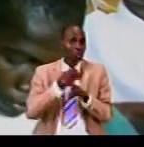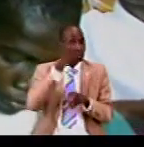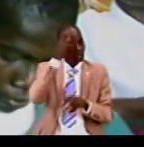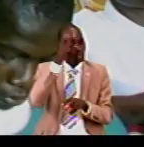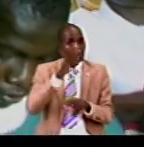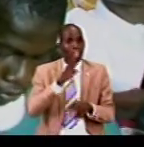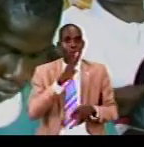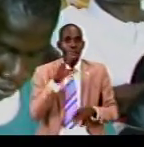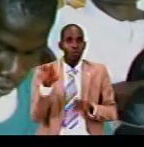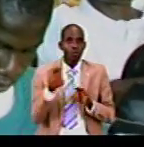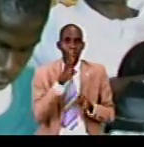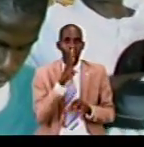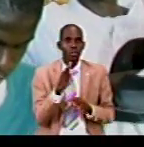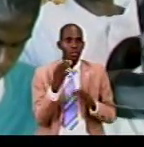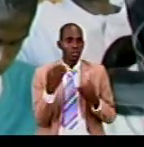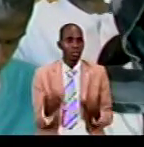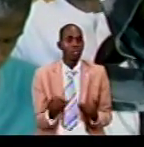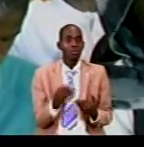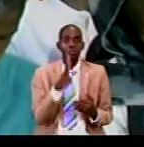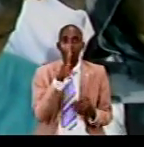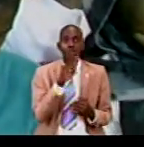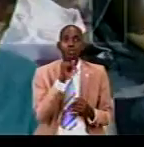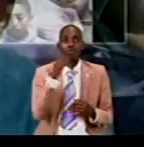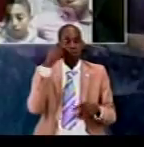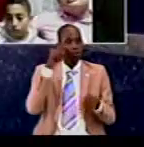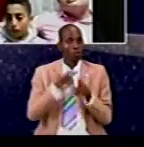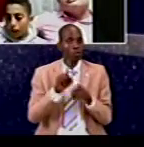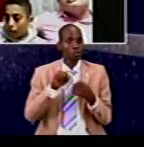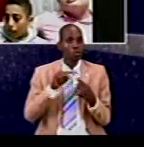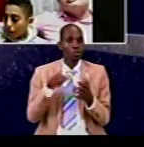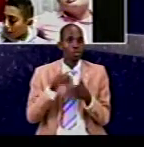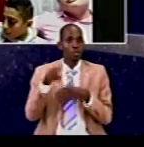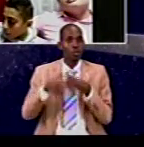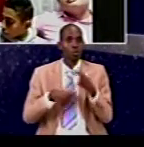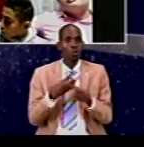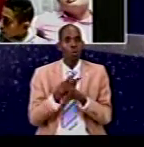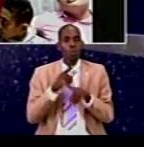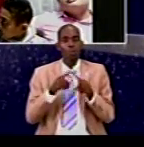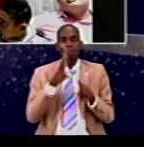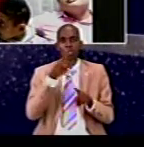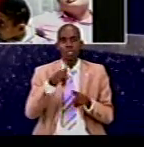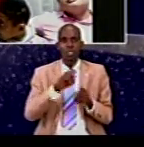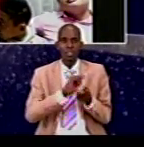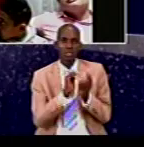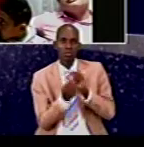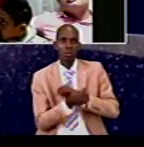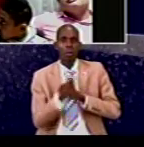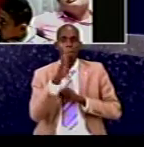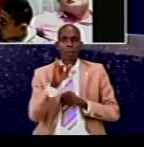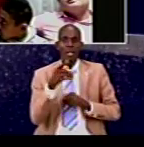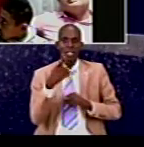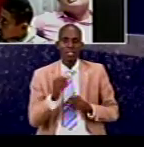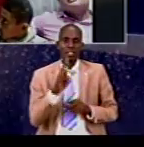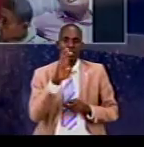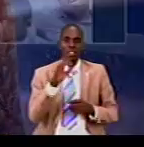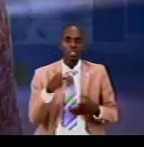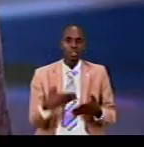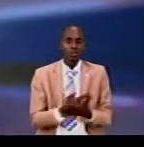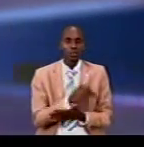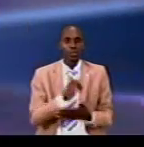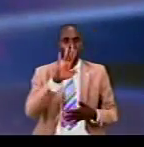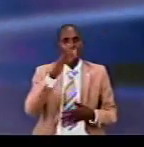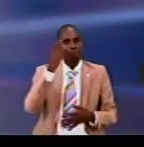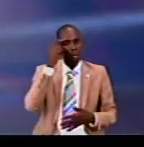mind, that ye may prove what is that good and acceptable and perfect will of God. Matthew